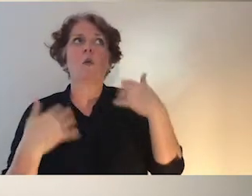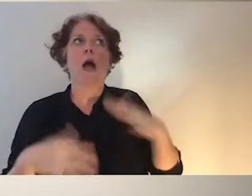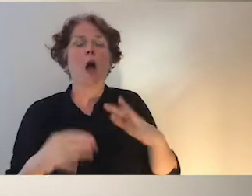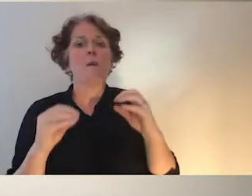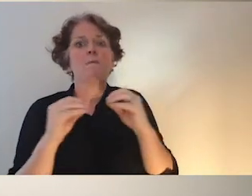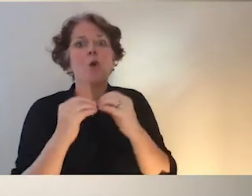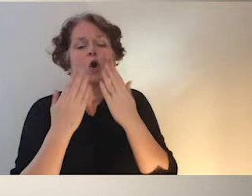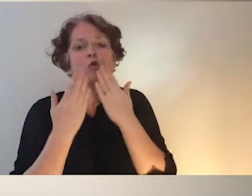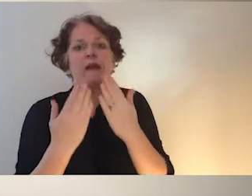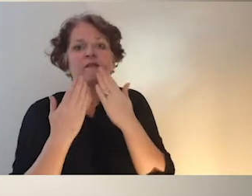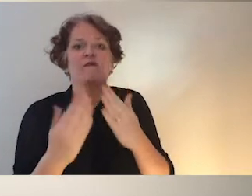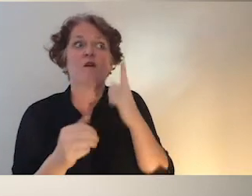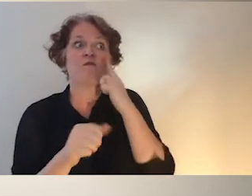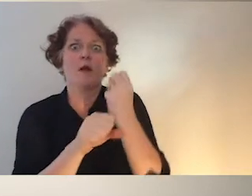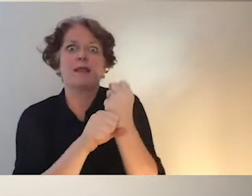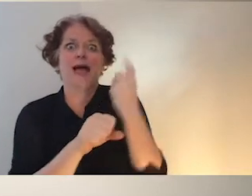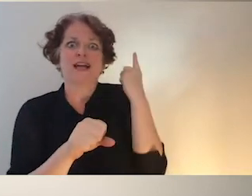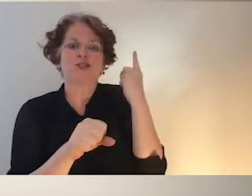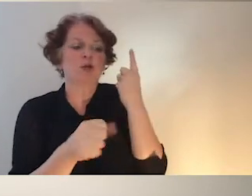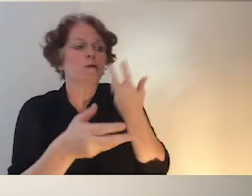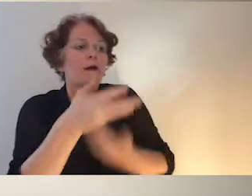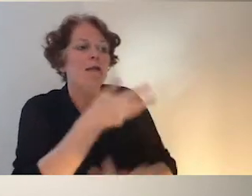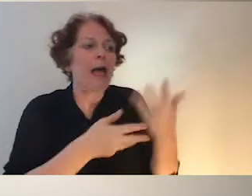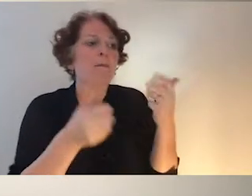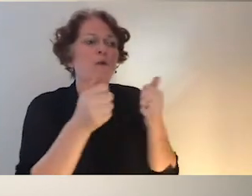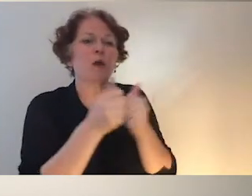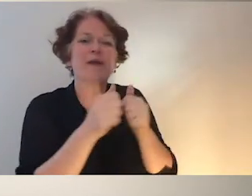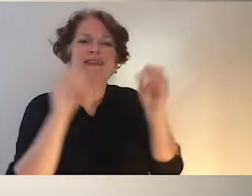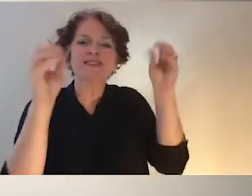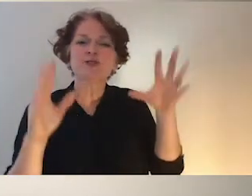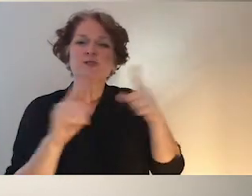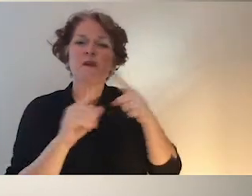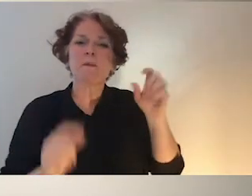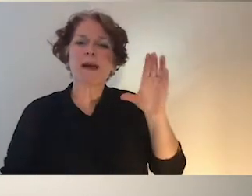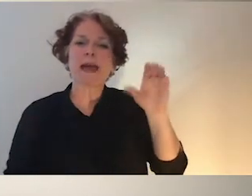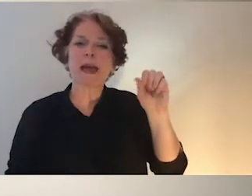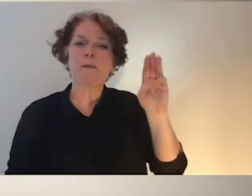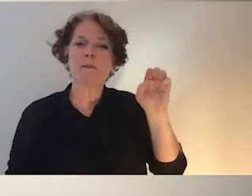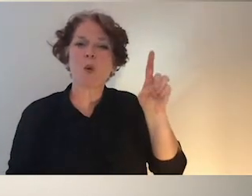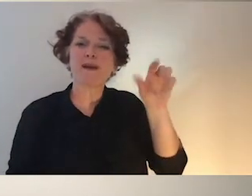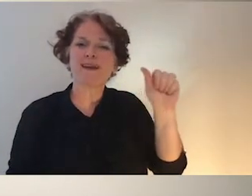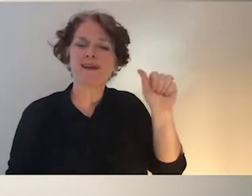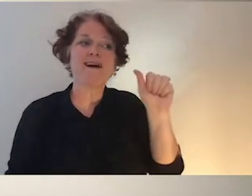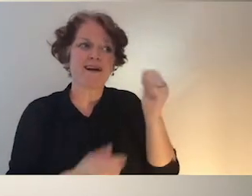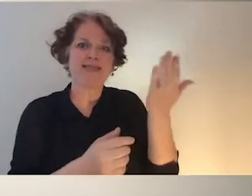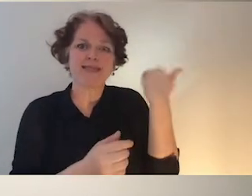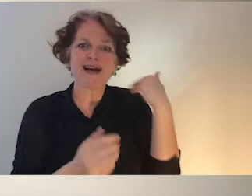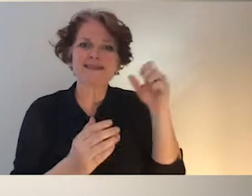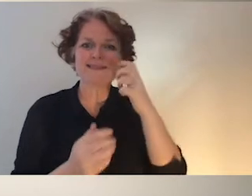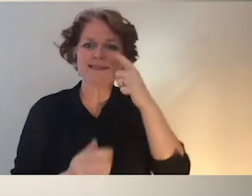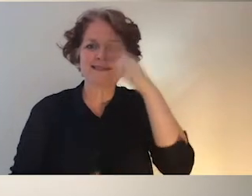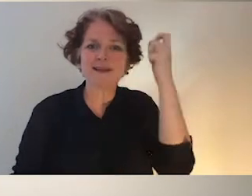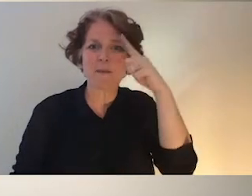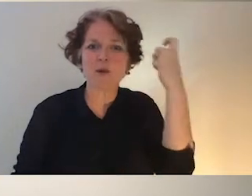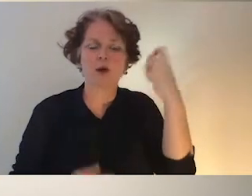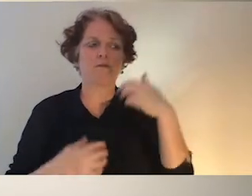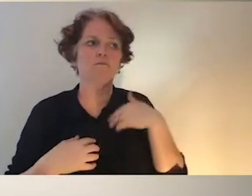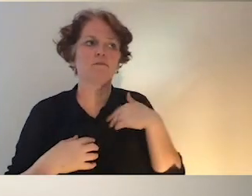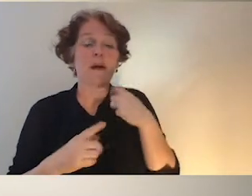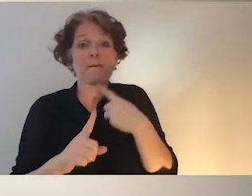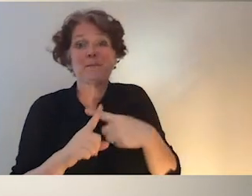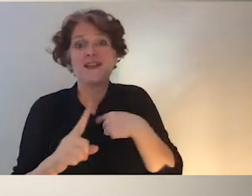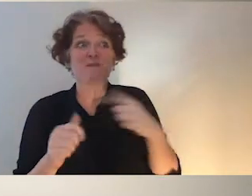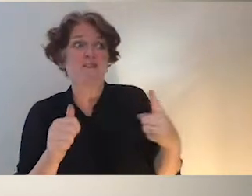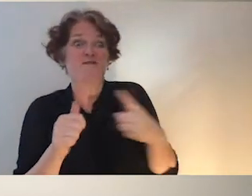for the opportunity I had to collaborate with Indigenous teachers in Cambodia for my IP last summer. I will forever cherish watching my first